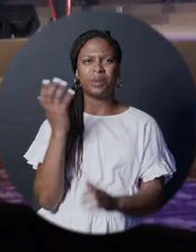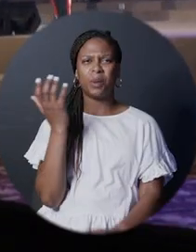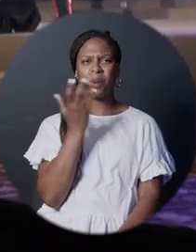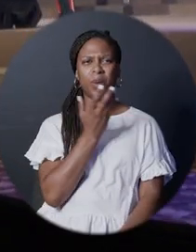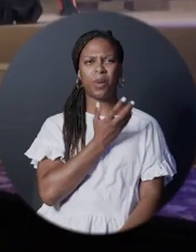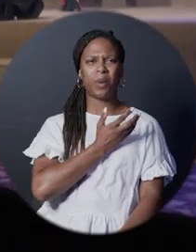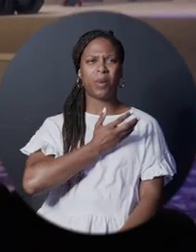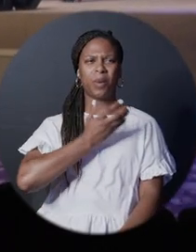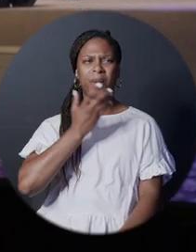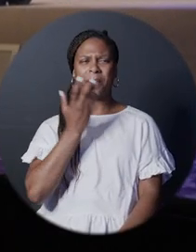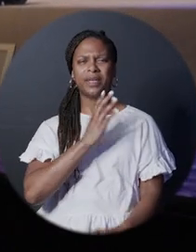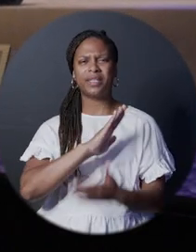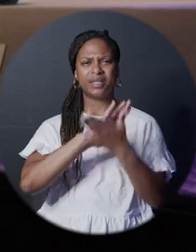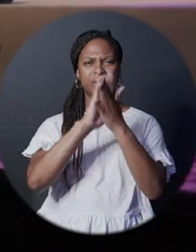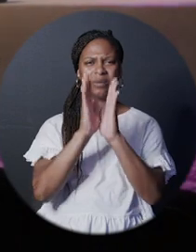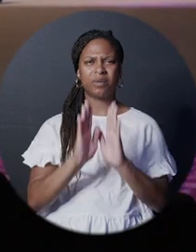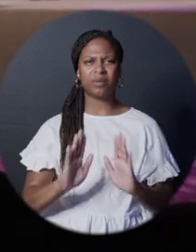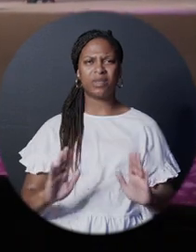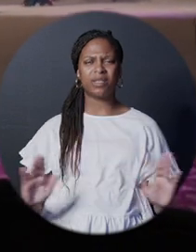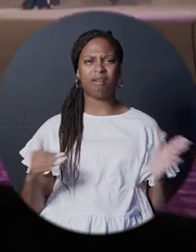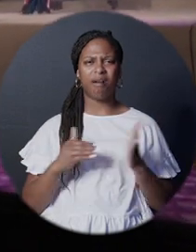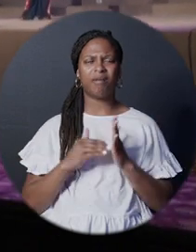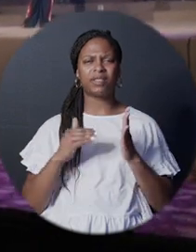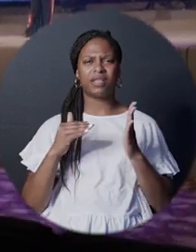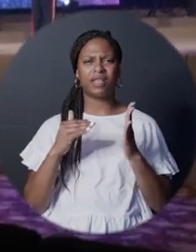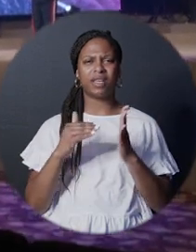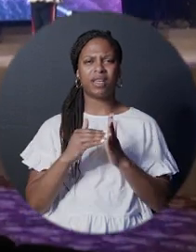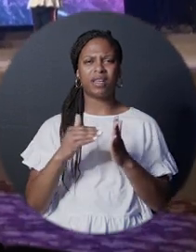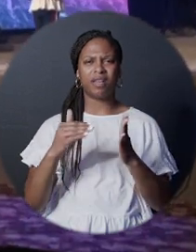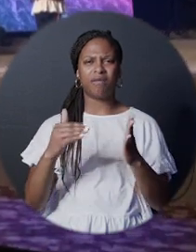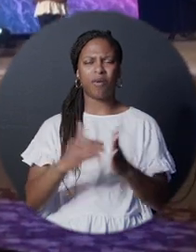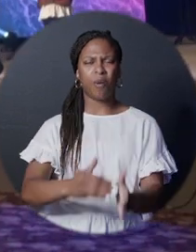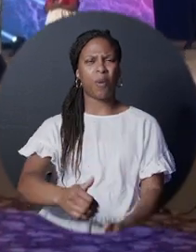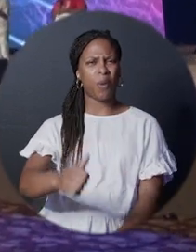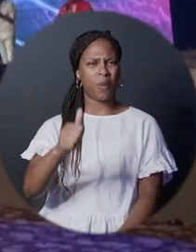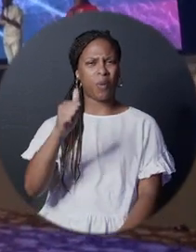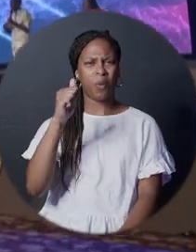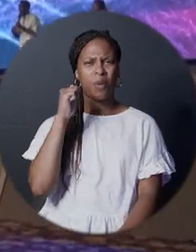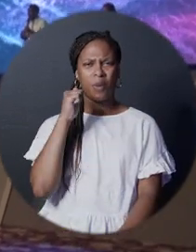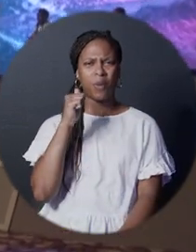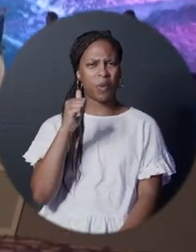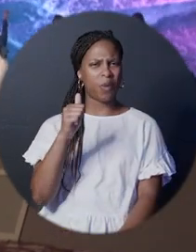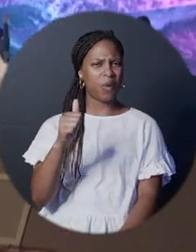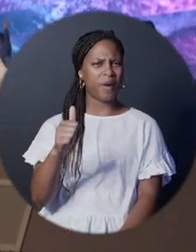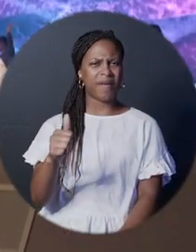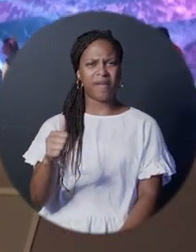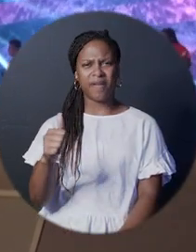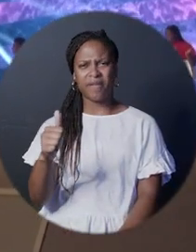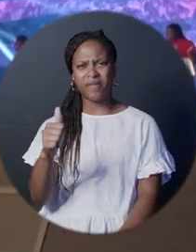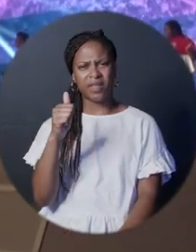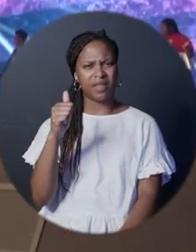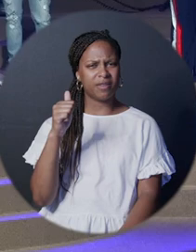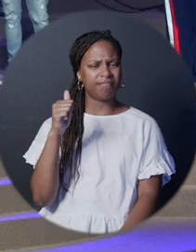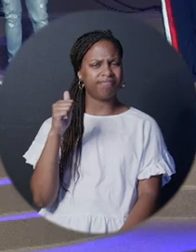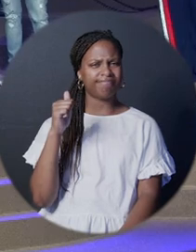Chauncey, pick it up. And oh, what peace we often